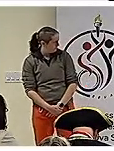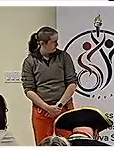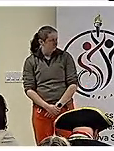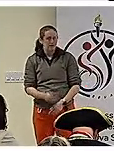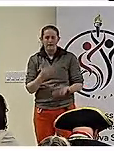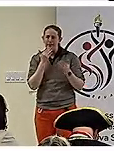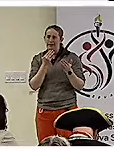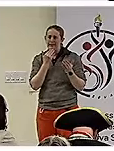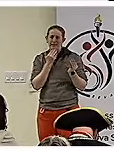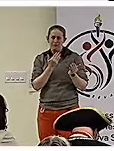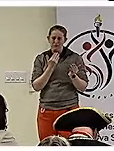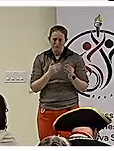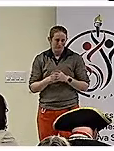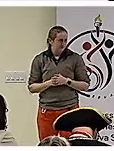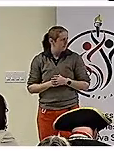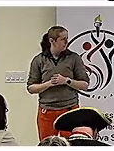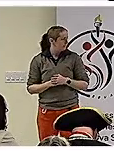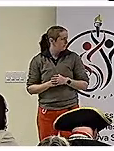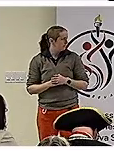So much. Thank you.